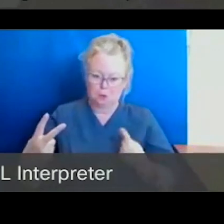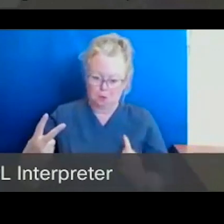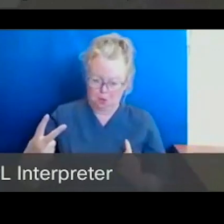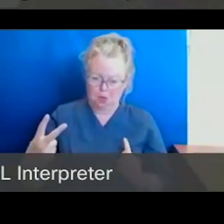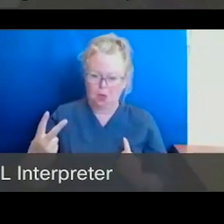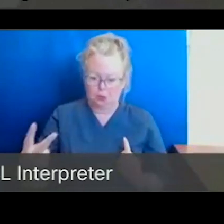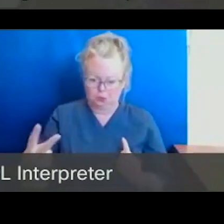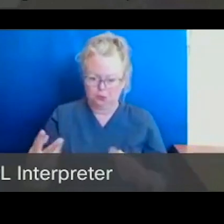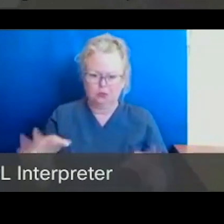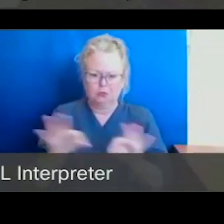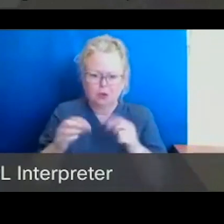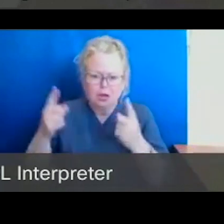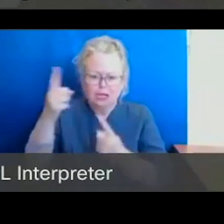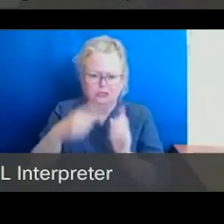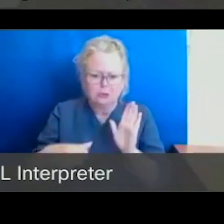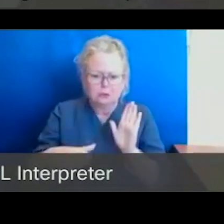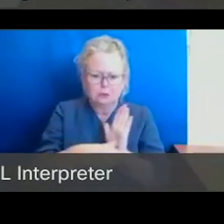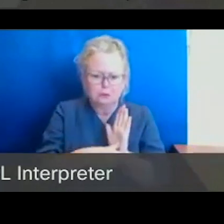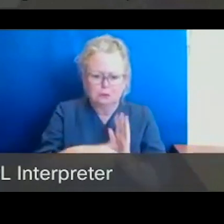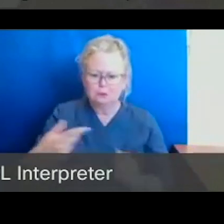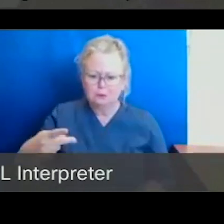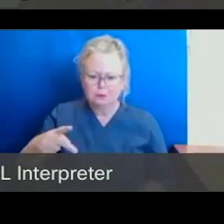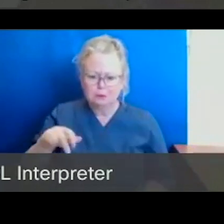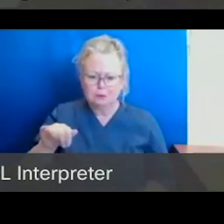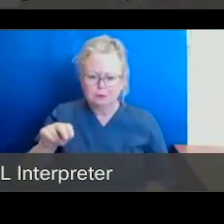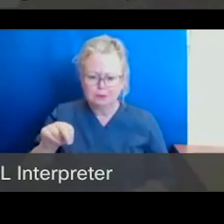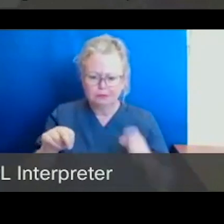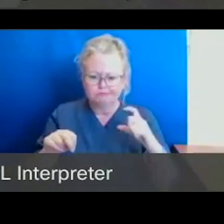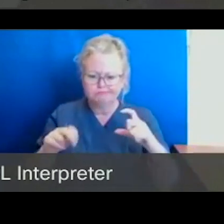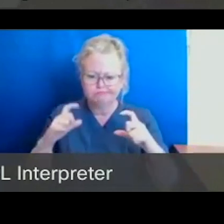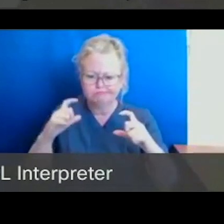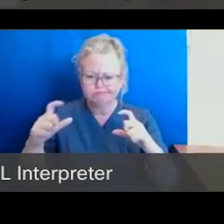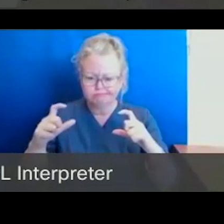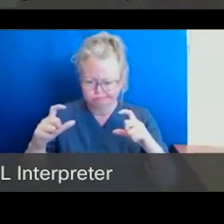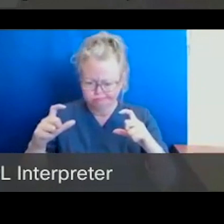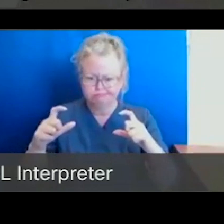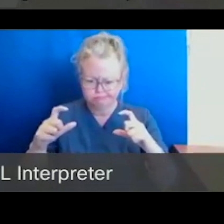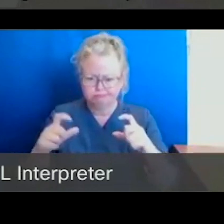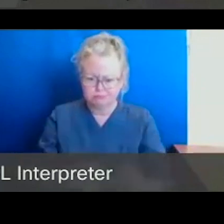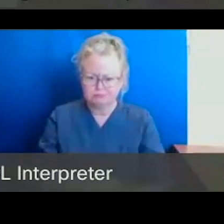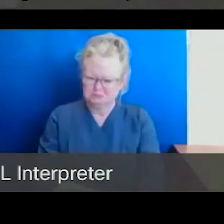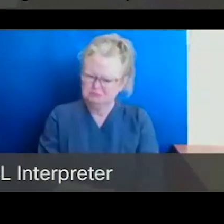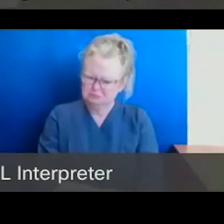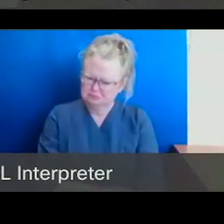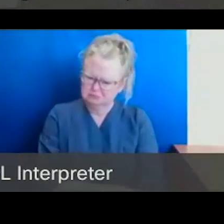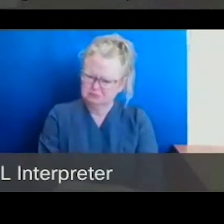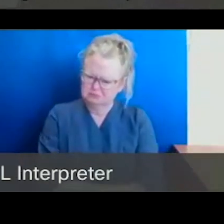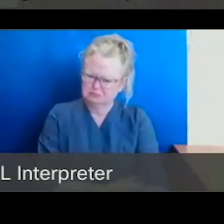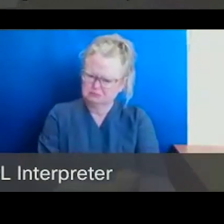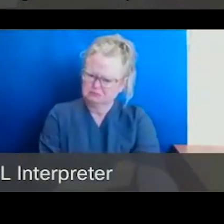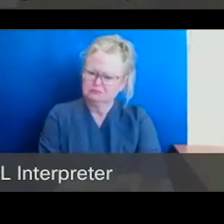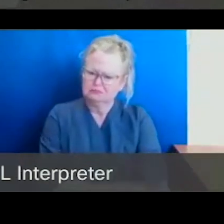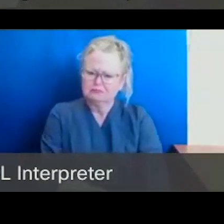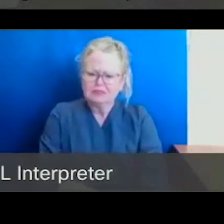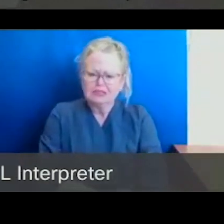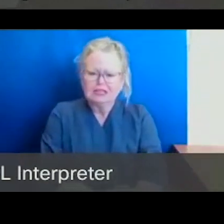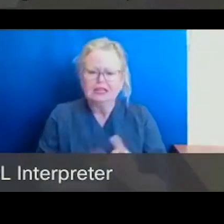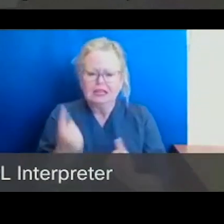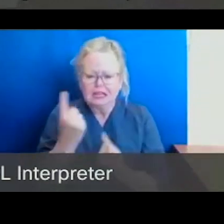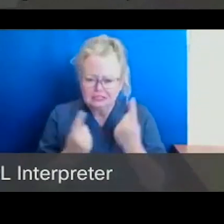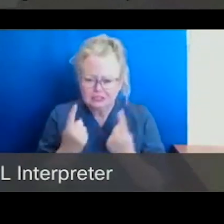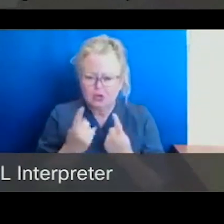other is ASL interpreter number 2. I suggest that you might want to pin back and forth